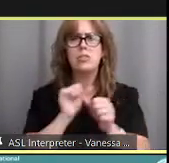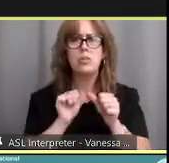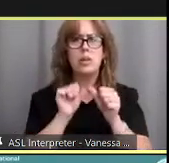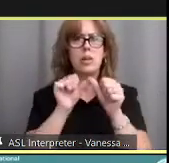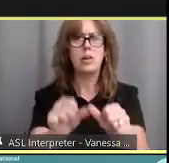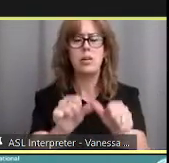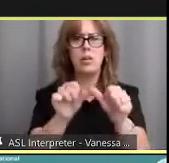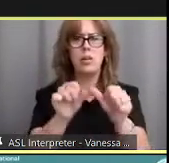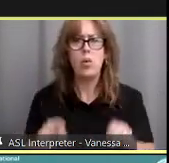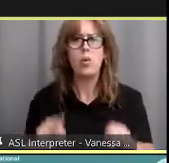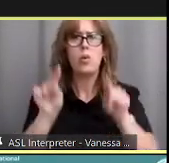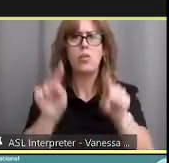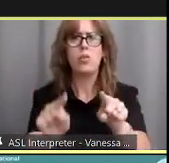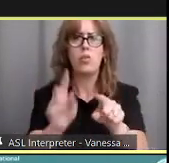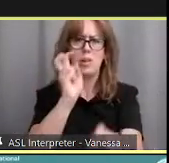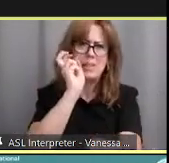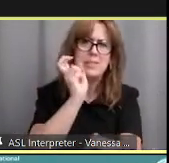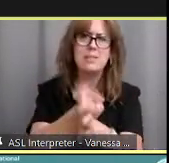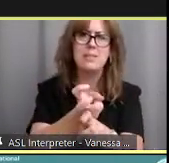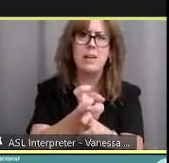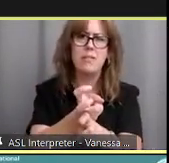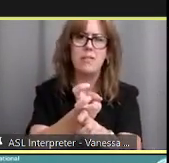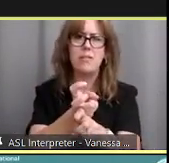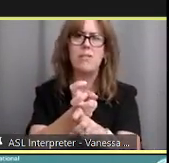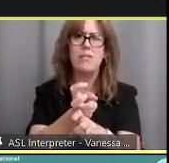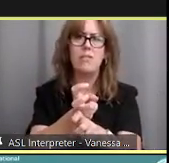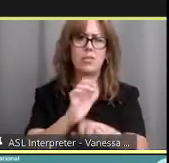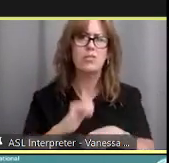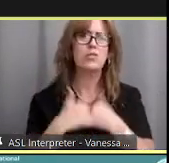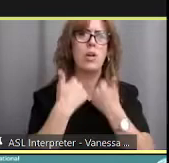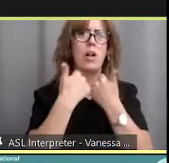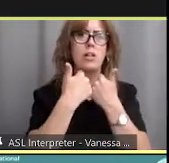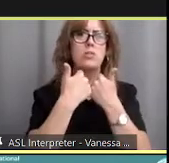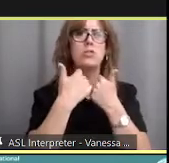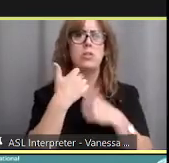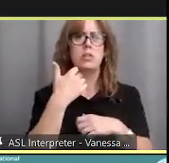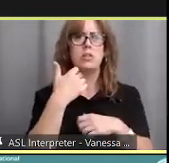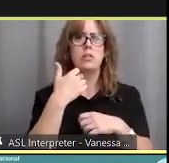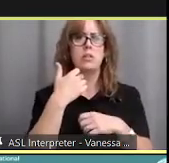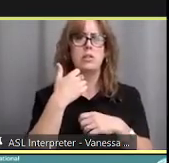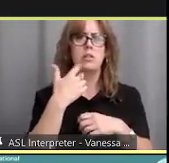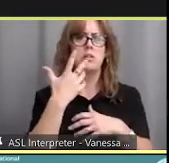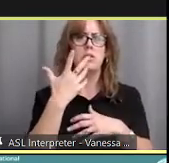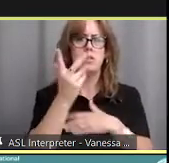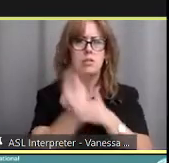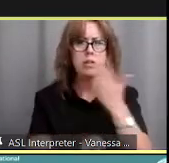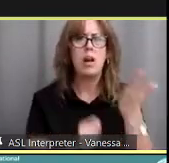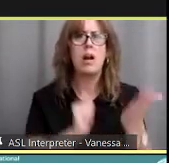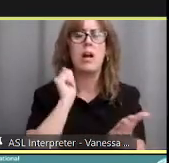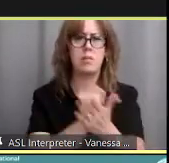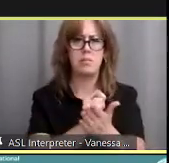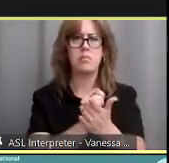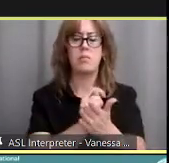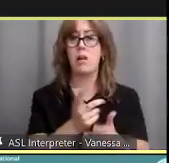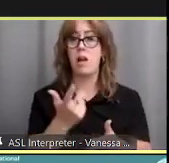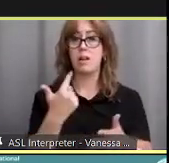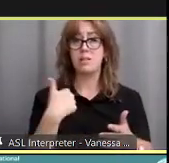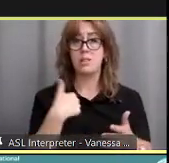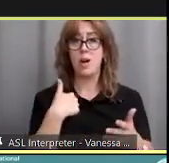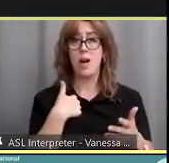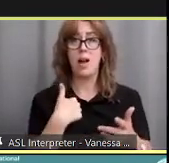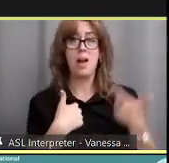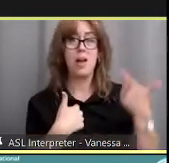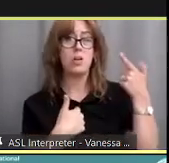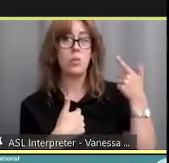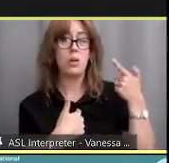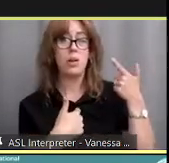many responses I got, 21 responses, it just enlarges my horizon. And therefore,